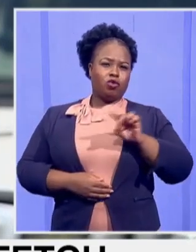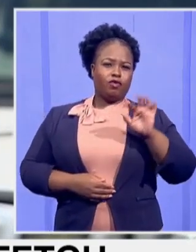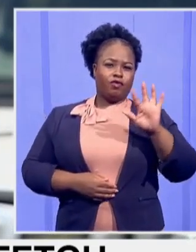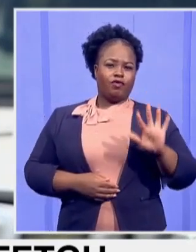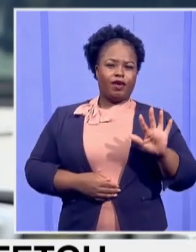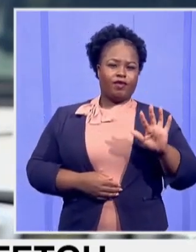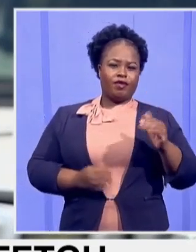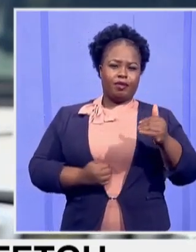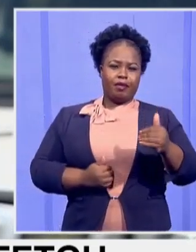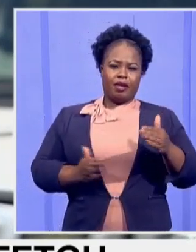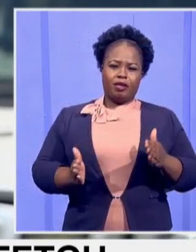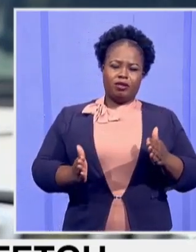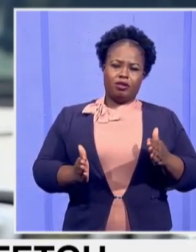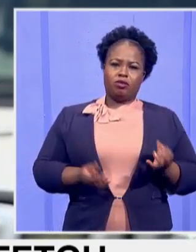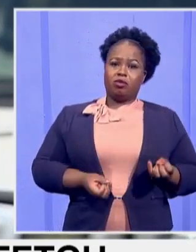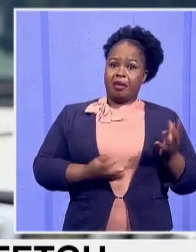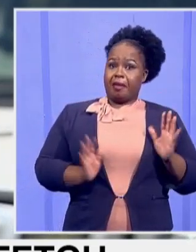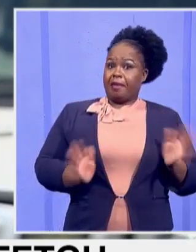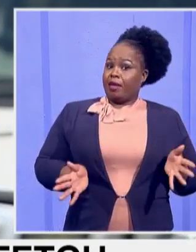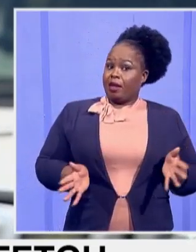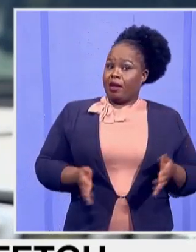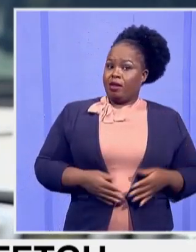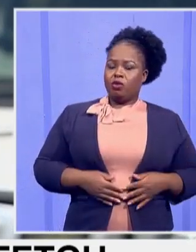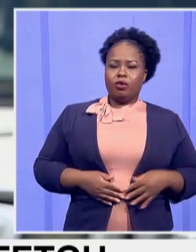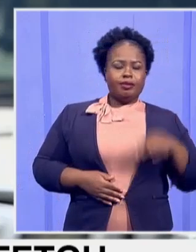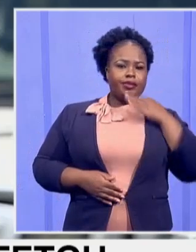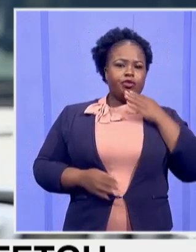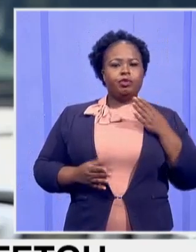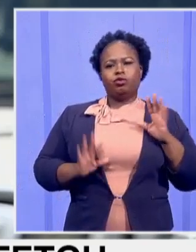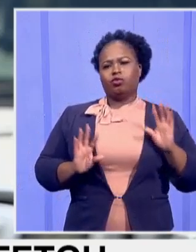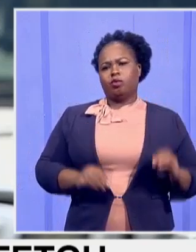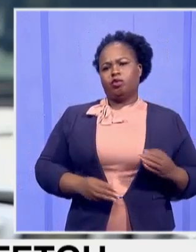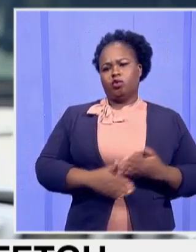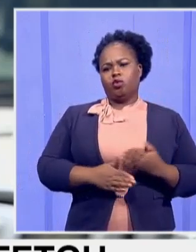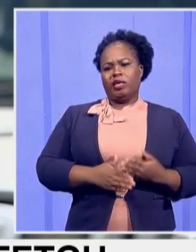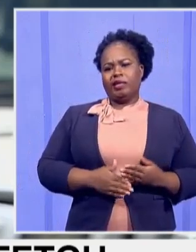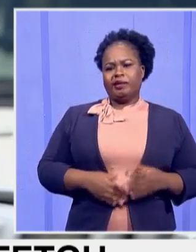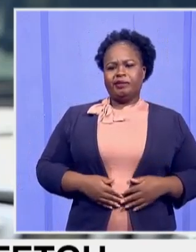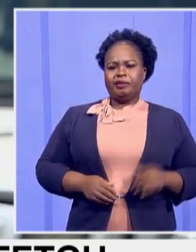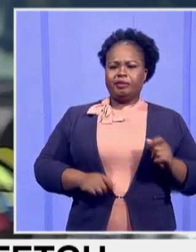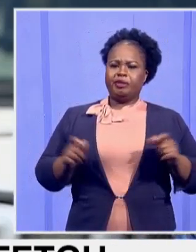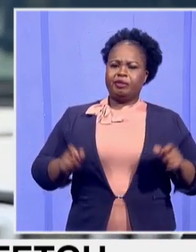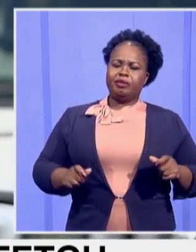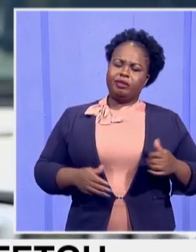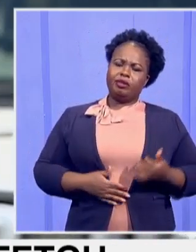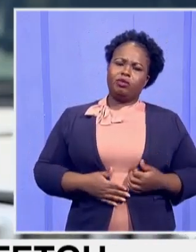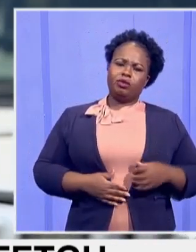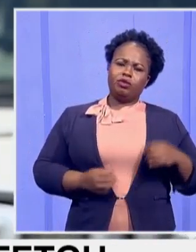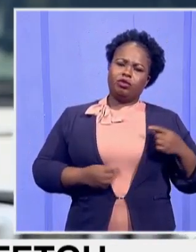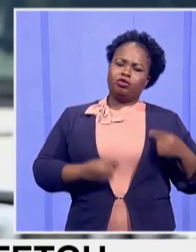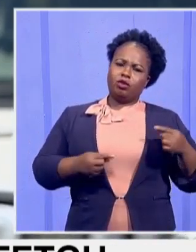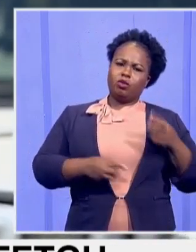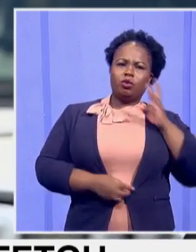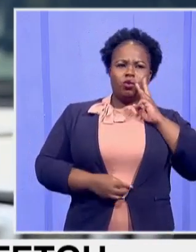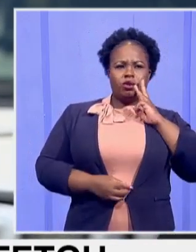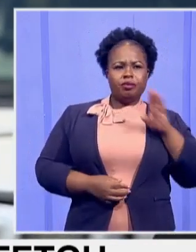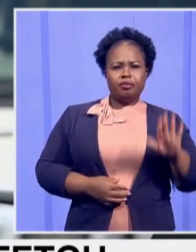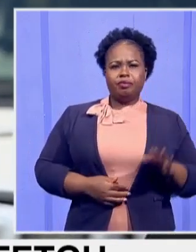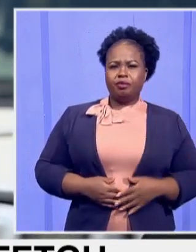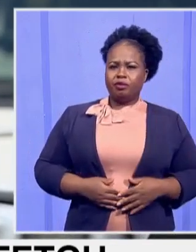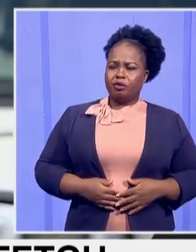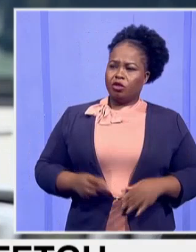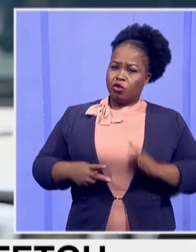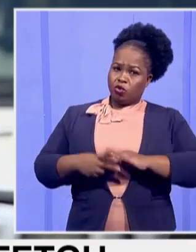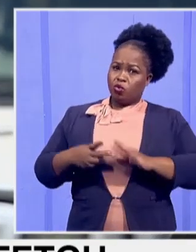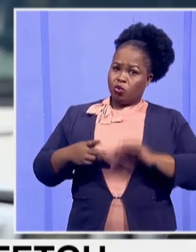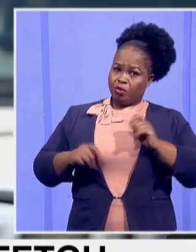packets or supplies. So we have to stop doing our work and watch people who are struggling with waters. Can you confirm that 2 people were